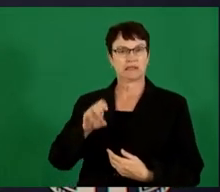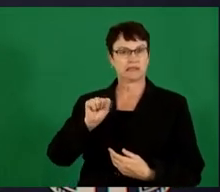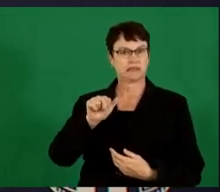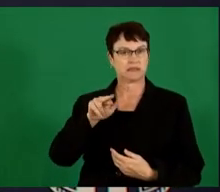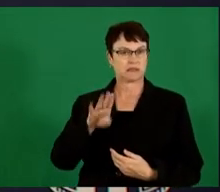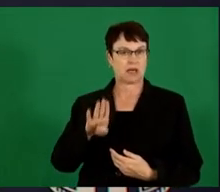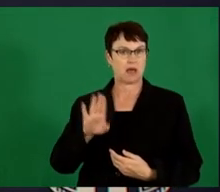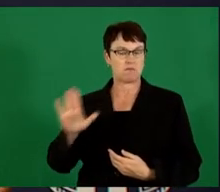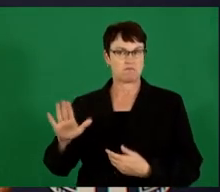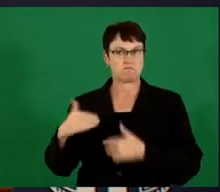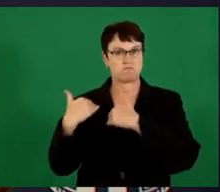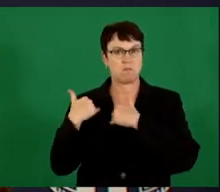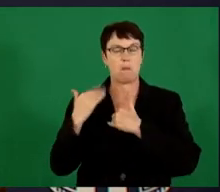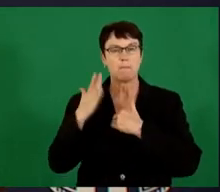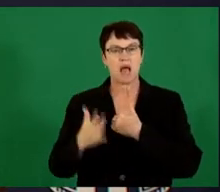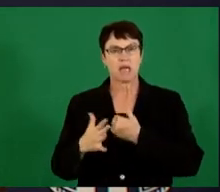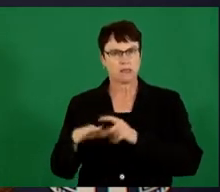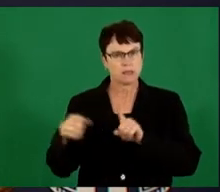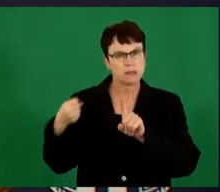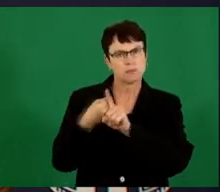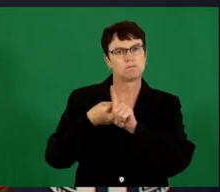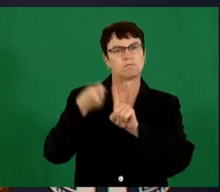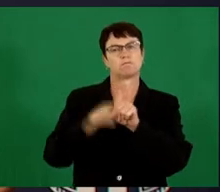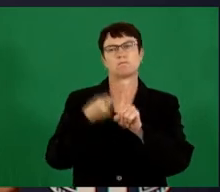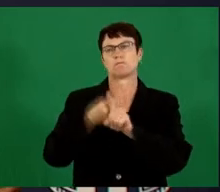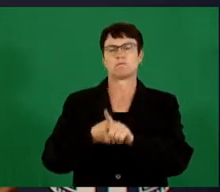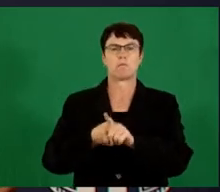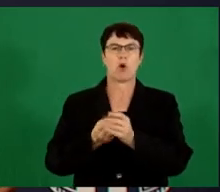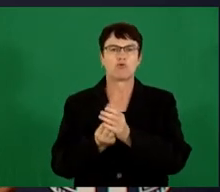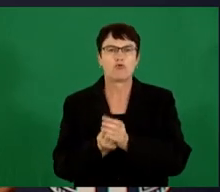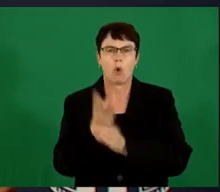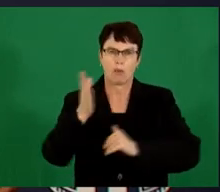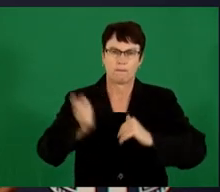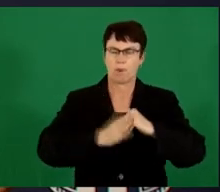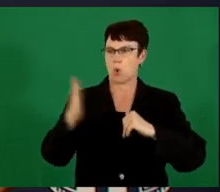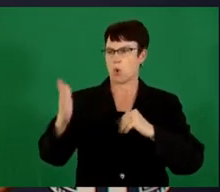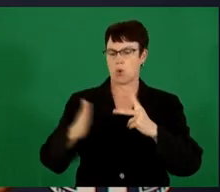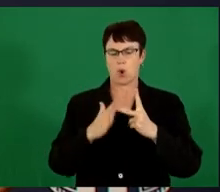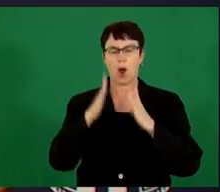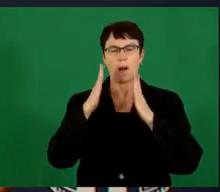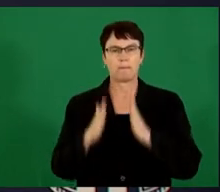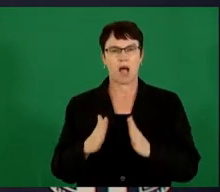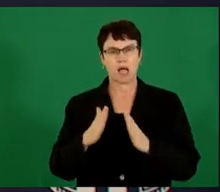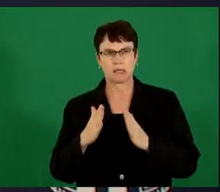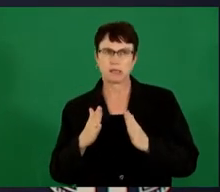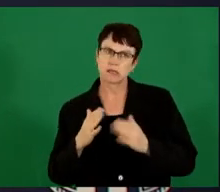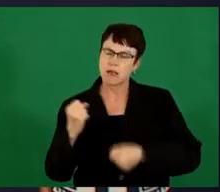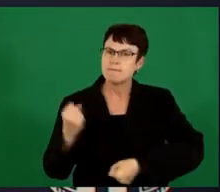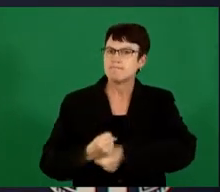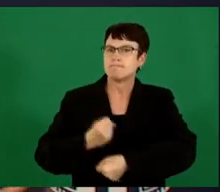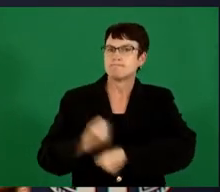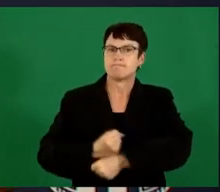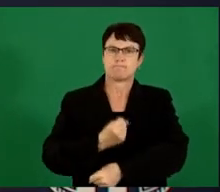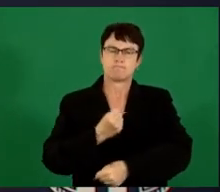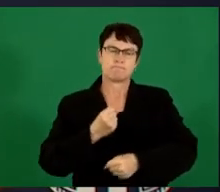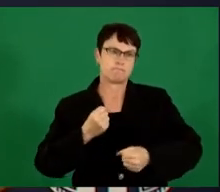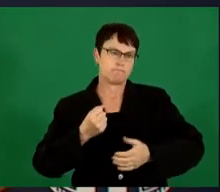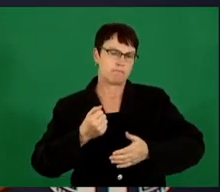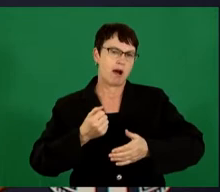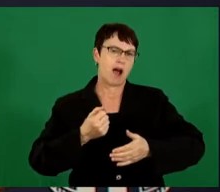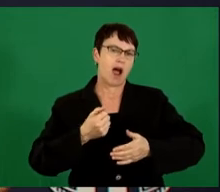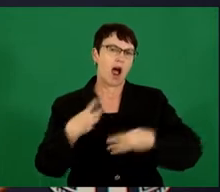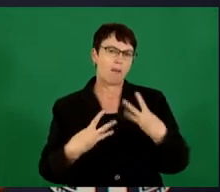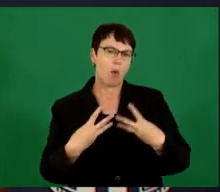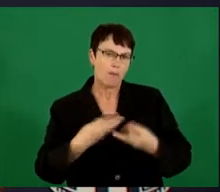bolster employment. If you have been listening, or you can subsequently also go and read this statement and see how many